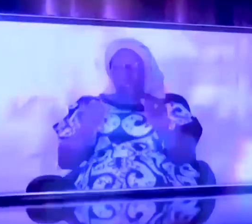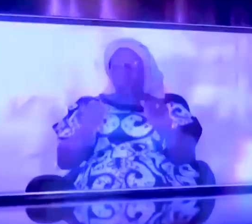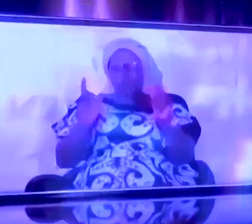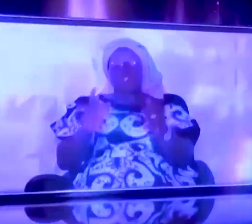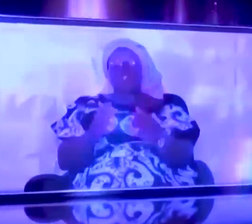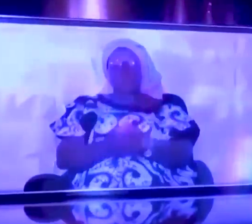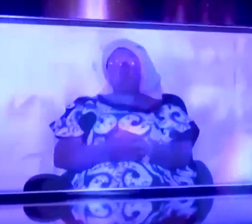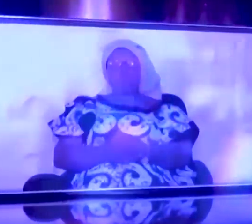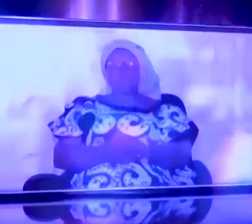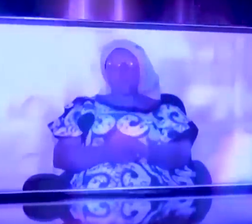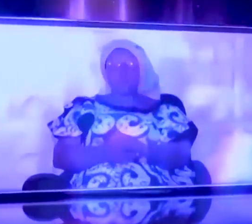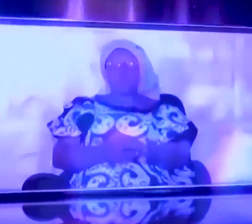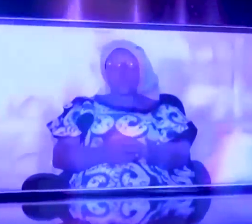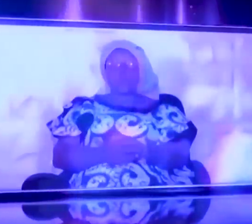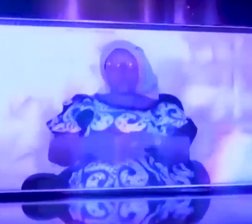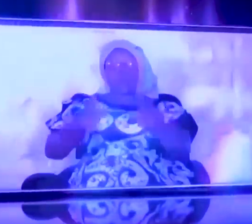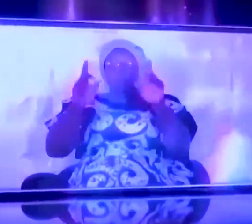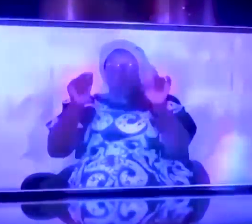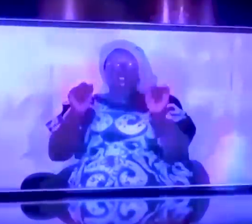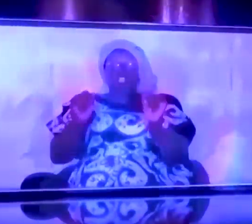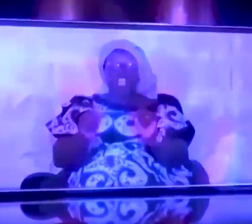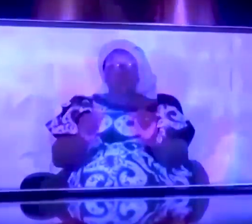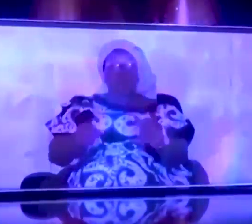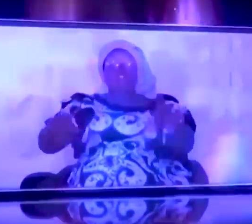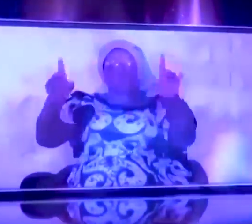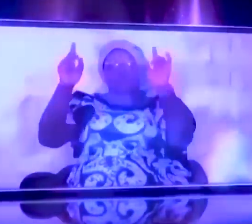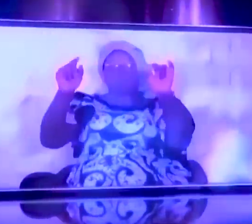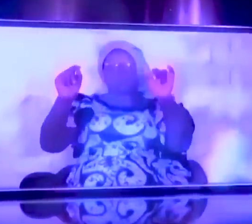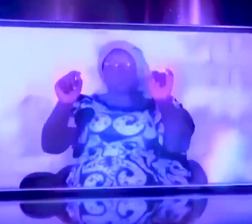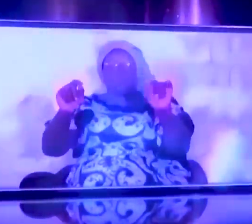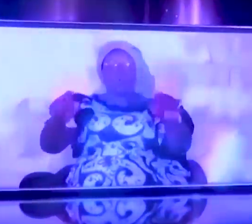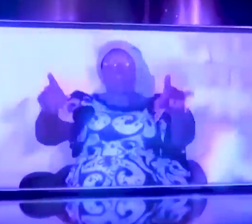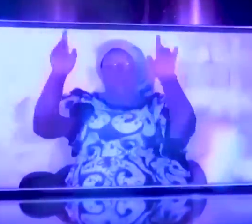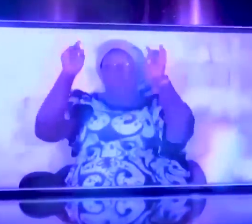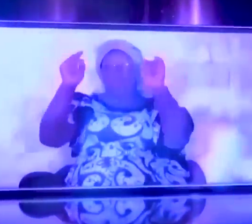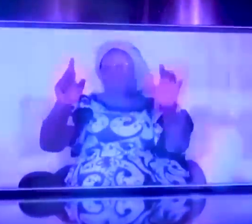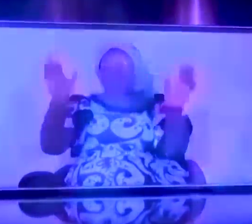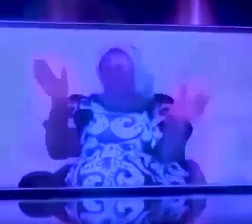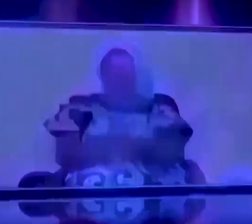fun gbogbo eda to wo mi to de ngbo mi lowo lowo